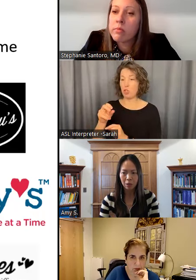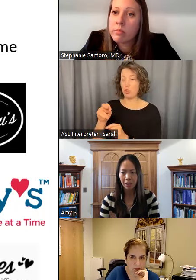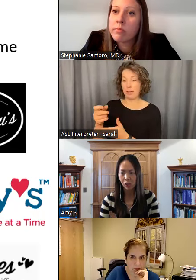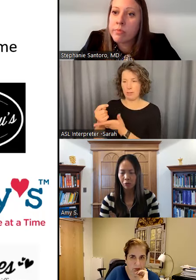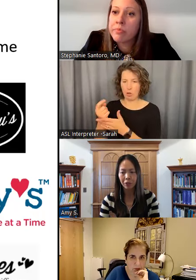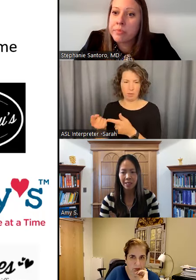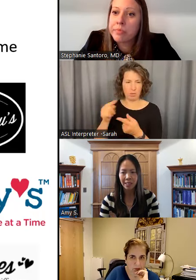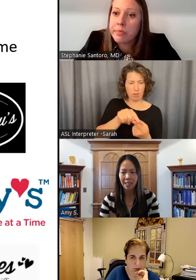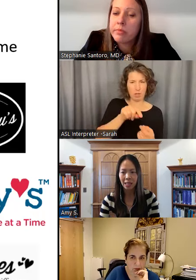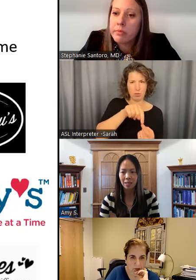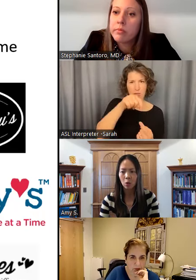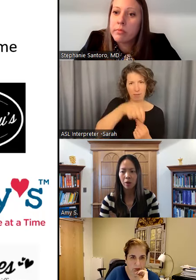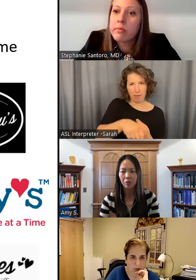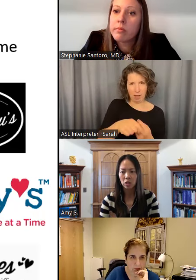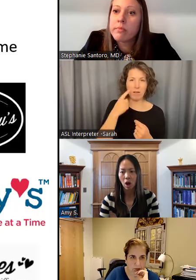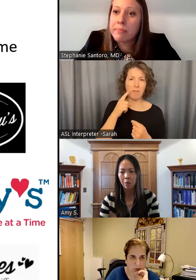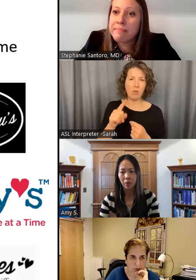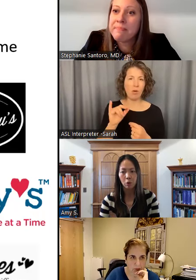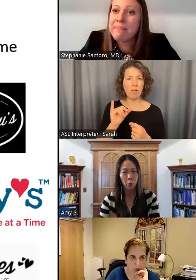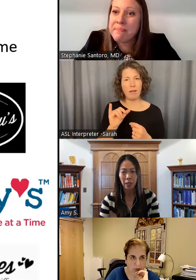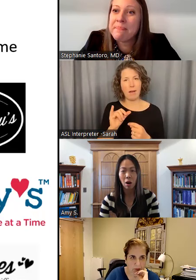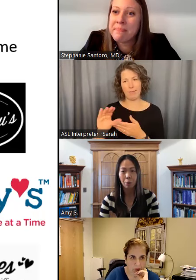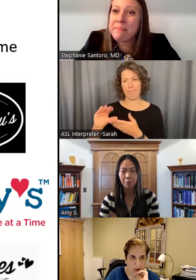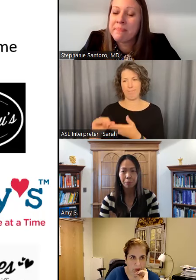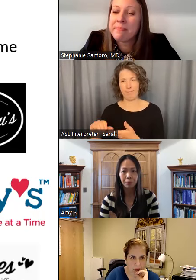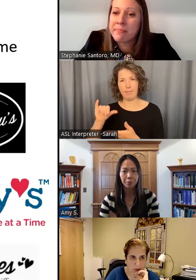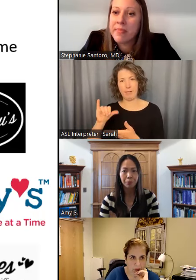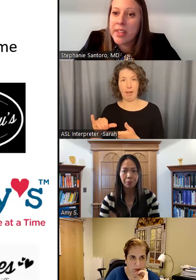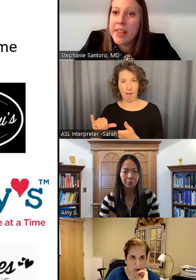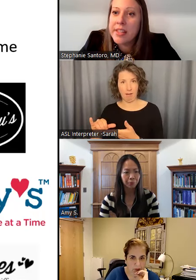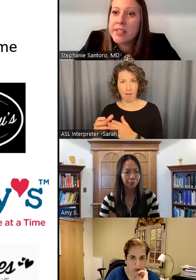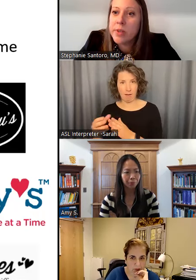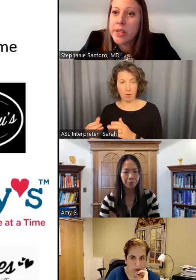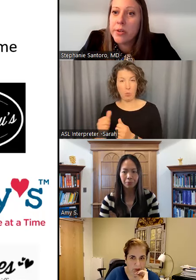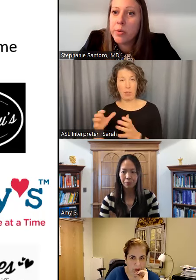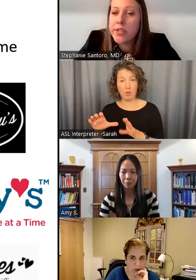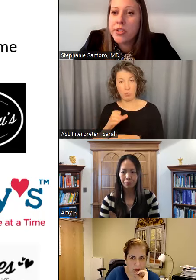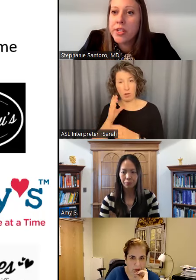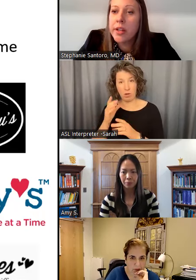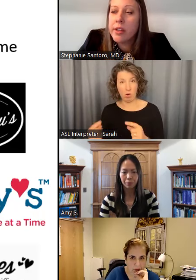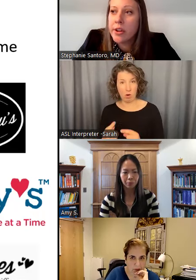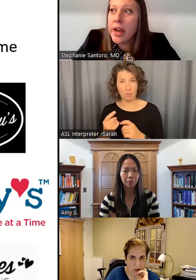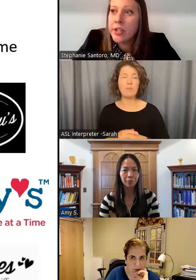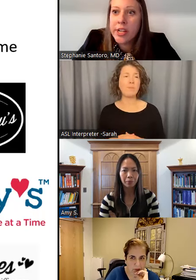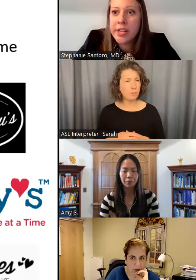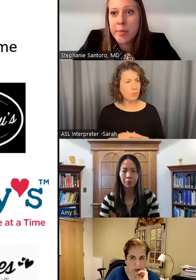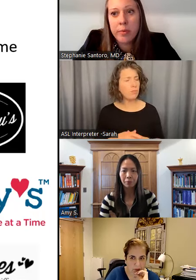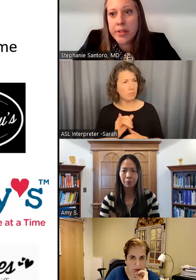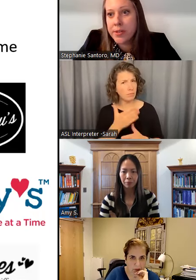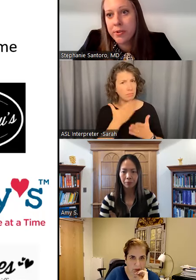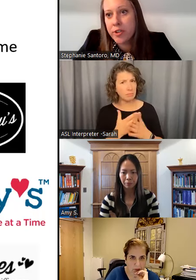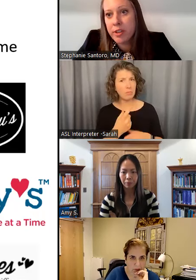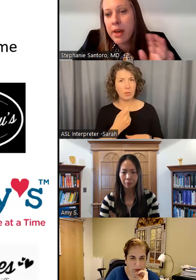the APP gene, for instance, silencing one of its copies without doing any harm? Yeah, that's a really good question. There actually has